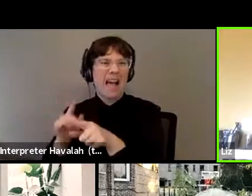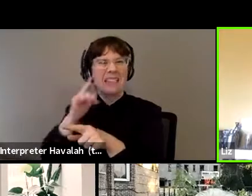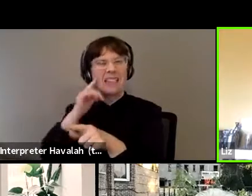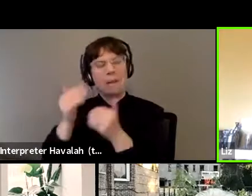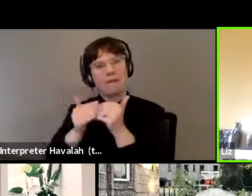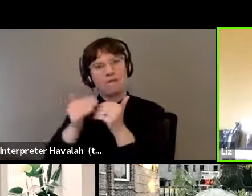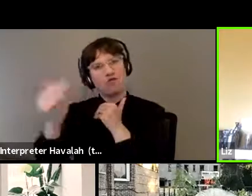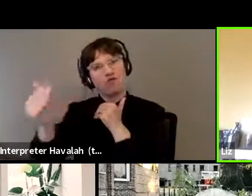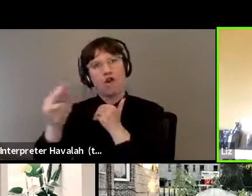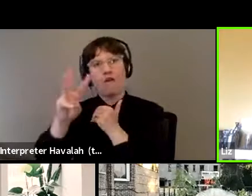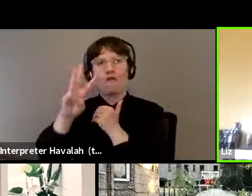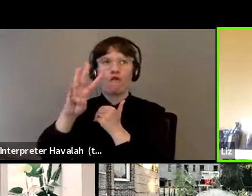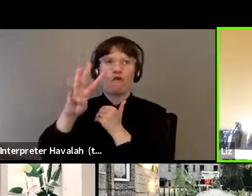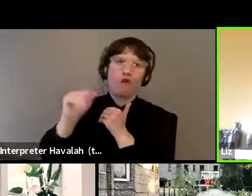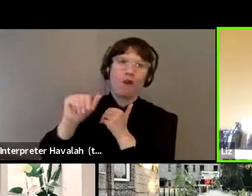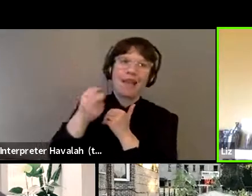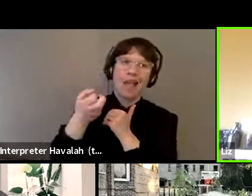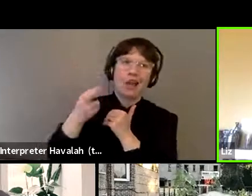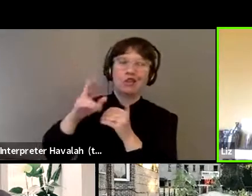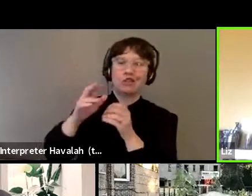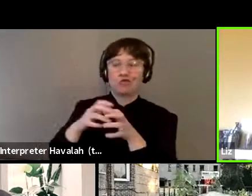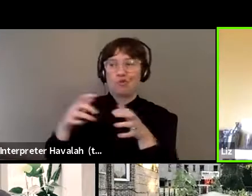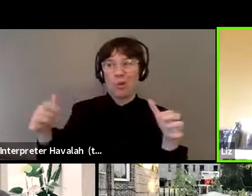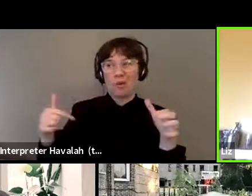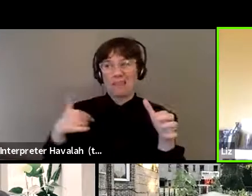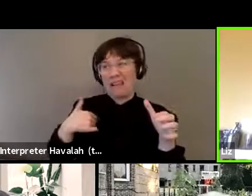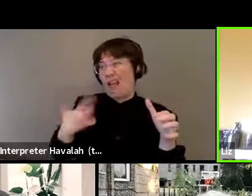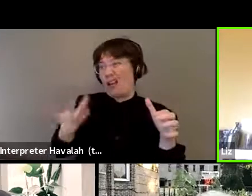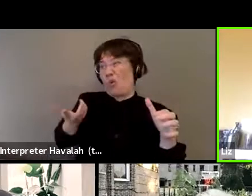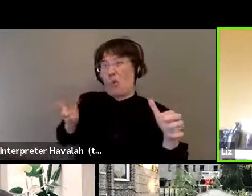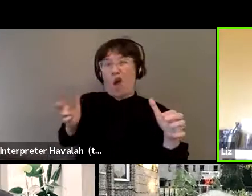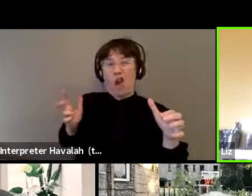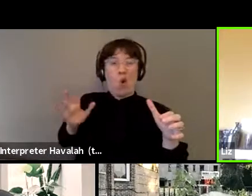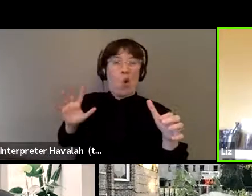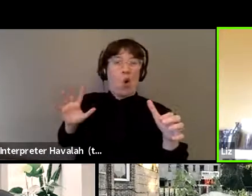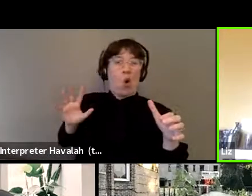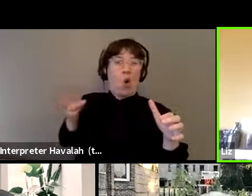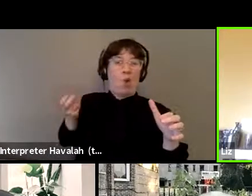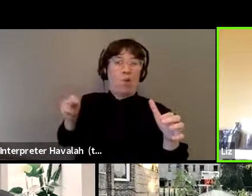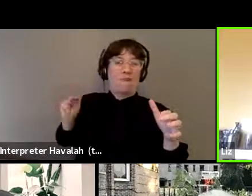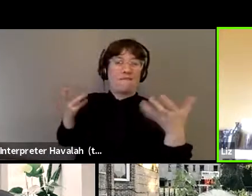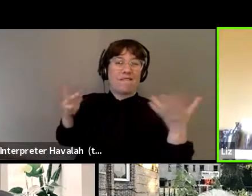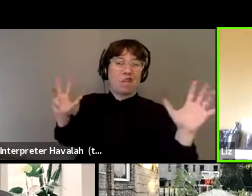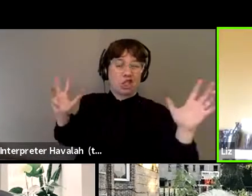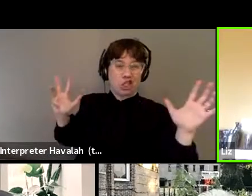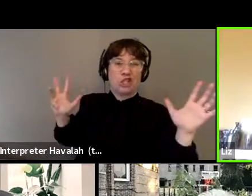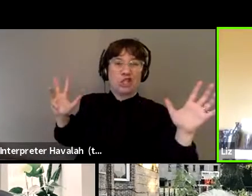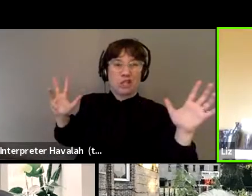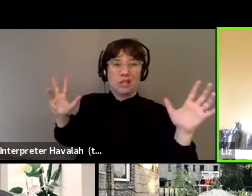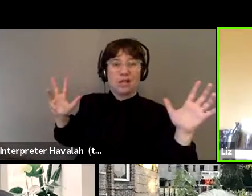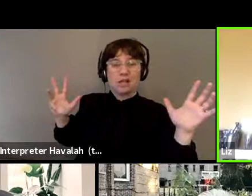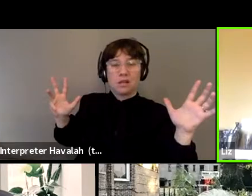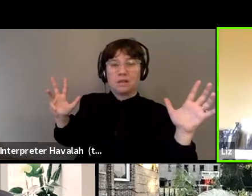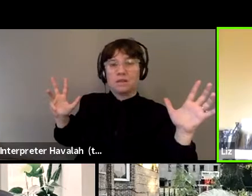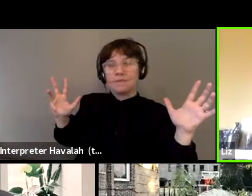future 40 acres grows and I'm just like, look, I don't want to own this whole thing. This is not